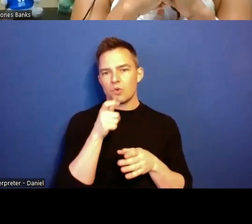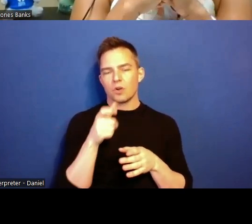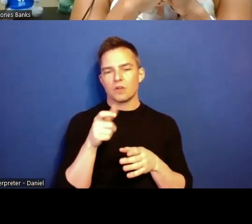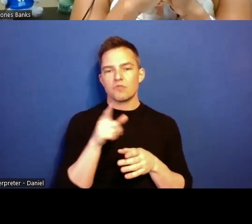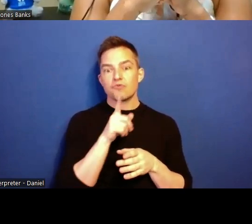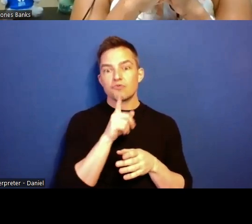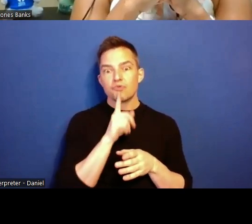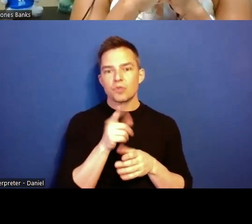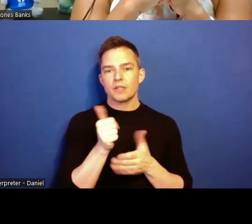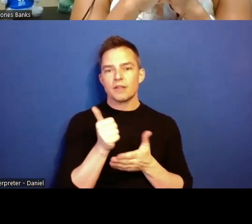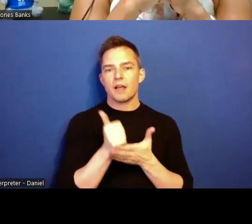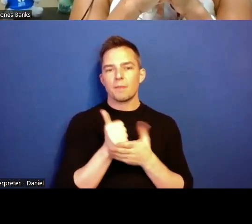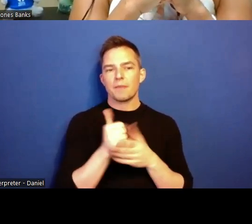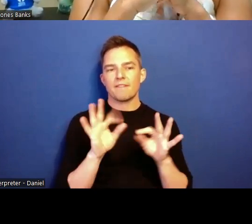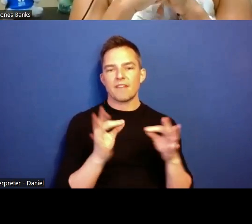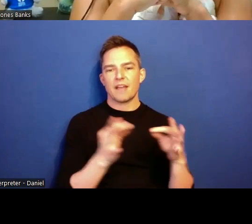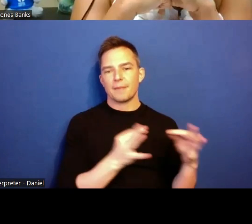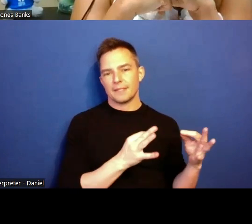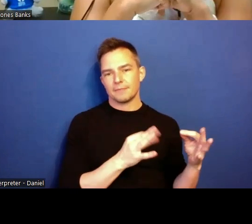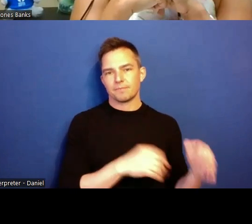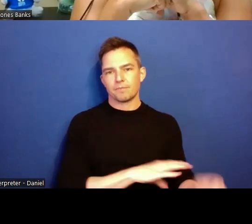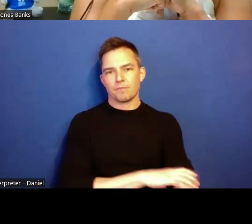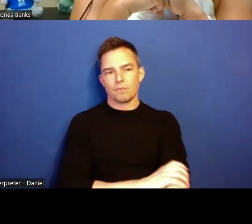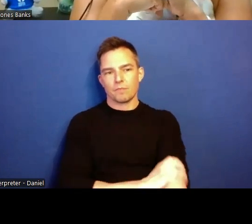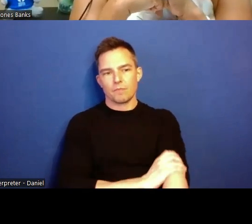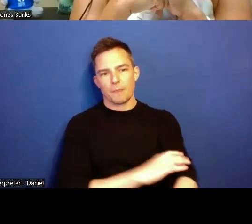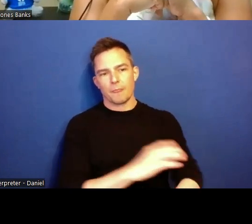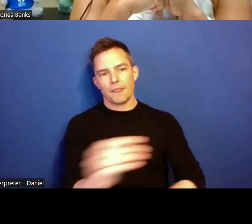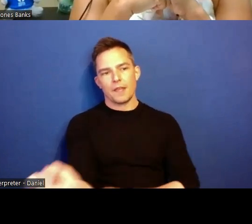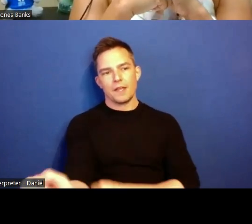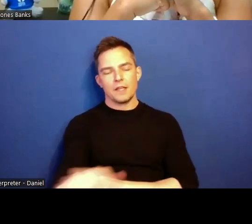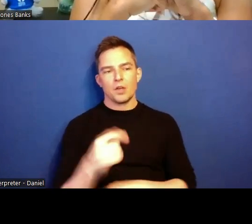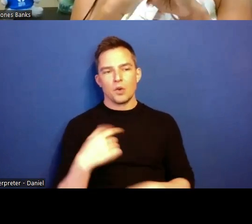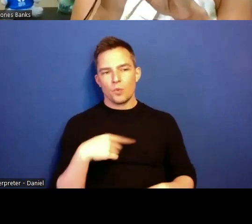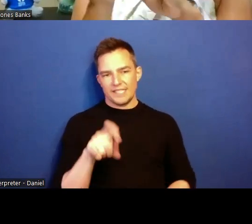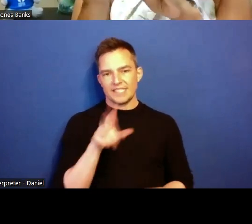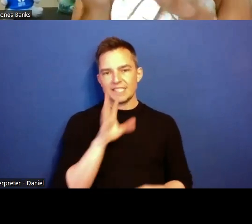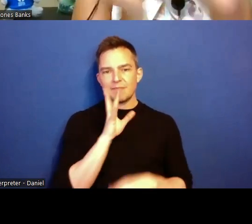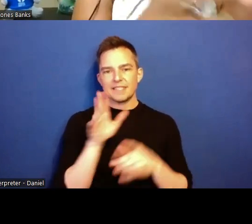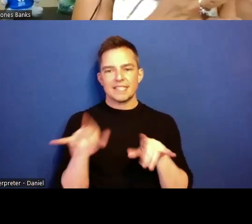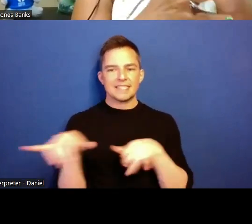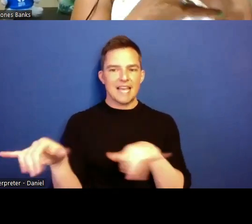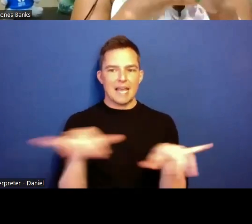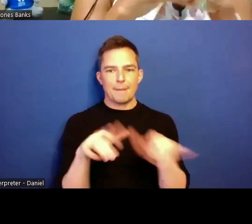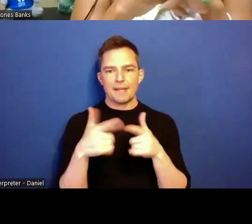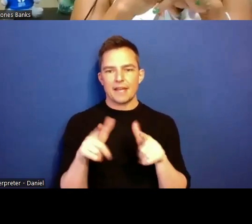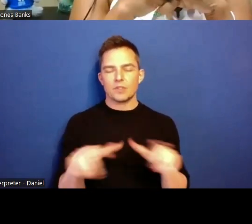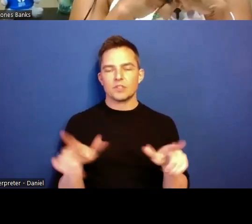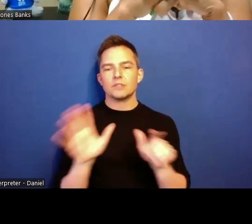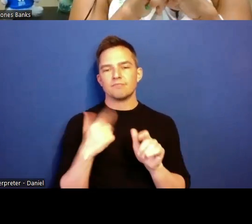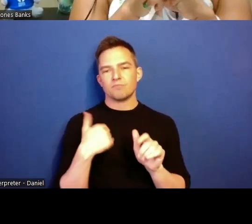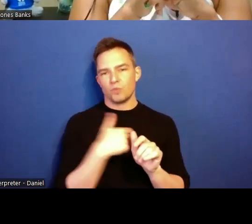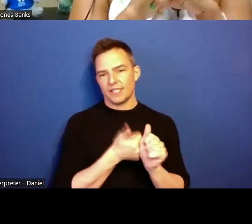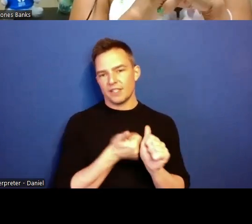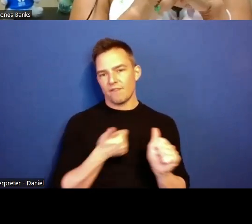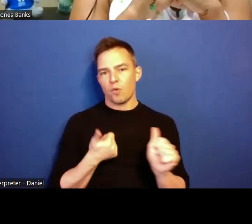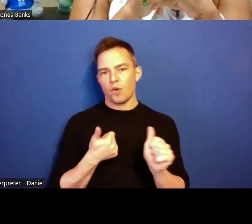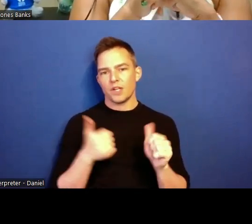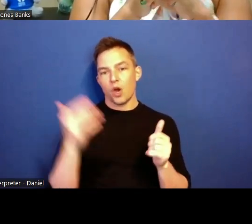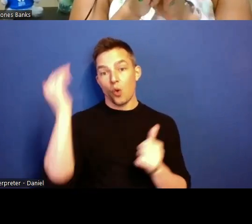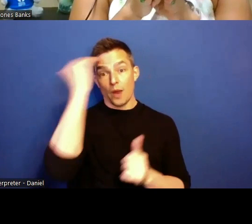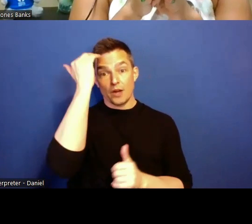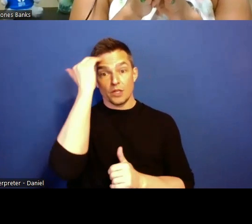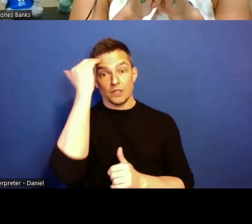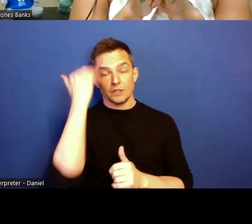truly helping families, let's all speak the same language. Let's stay away from awareness,